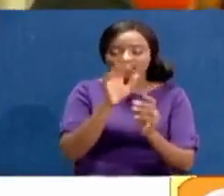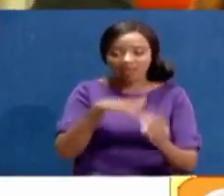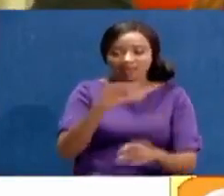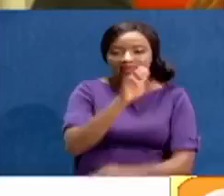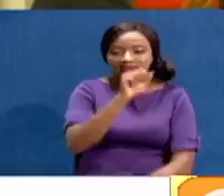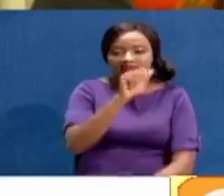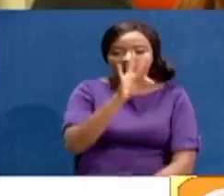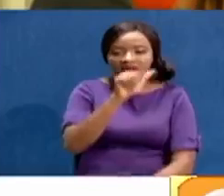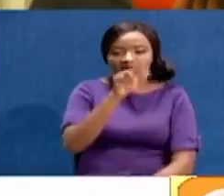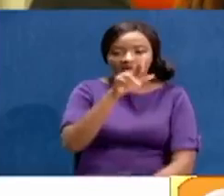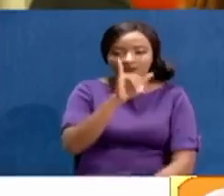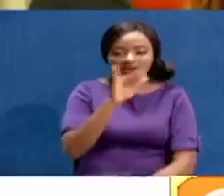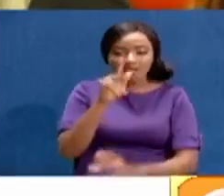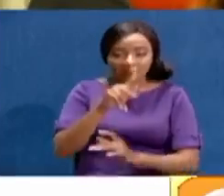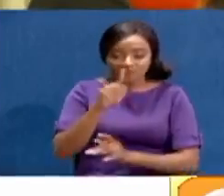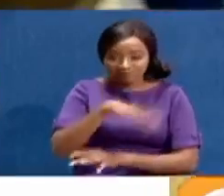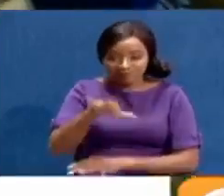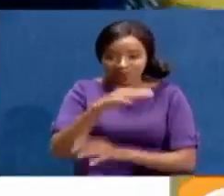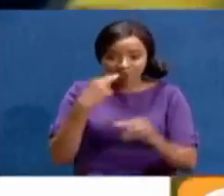Mwendwa garnered